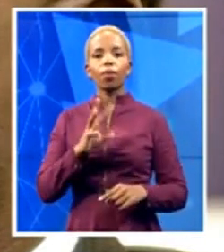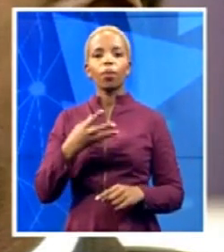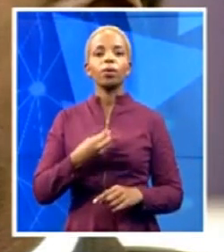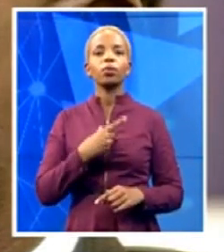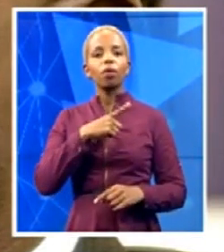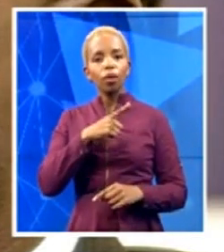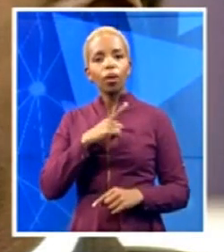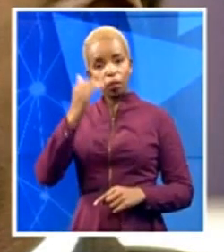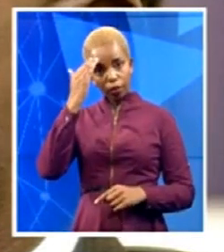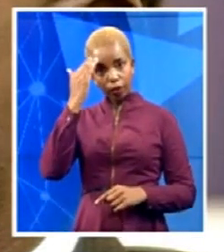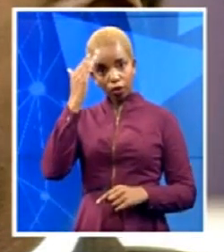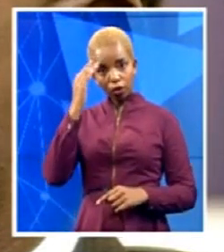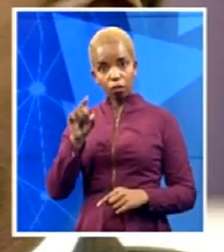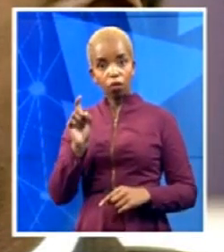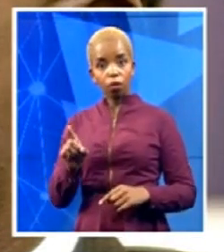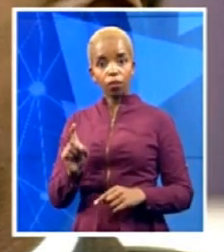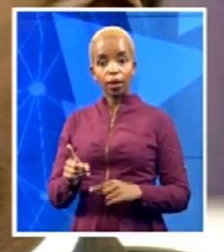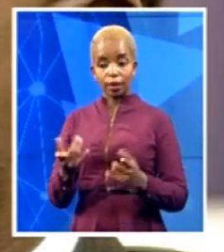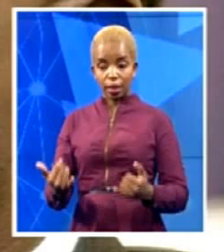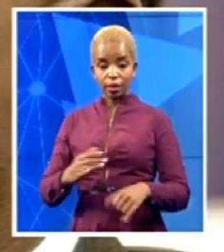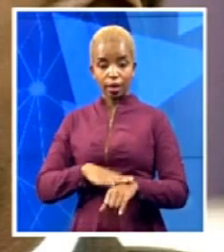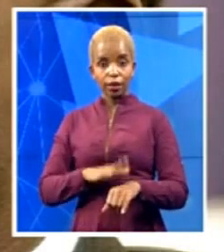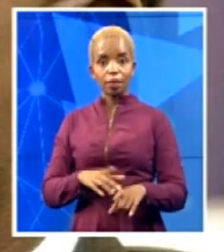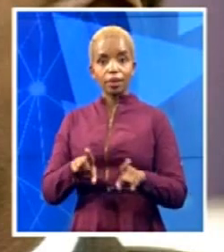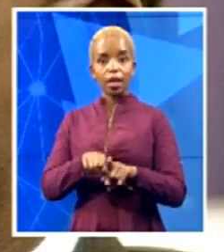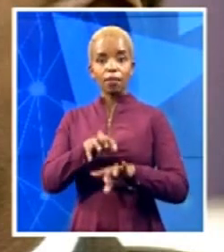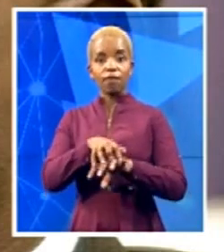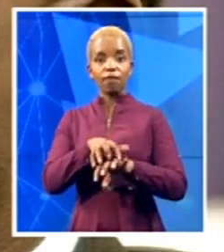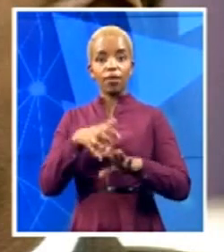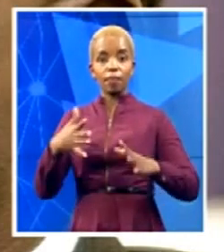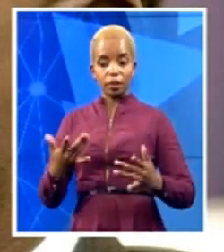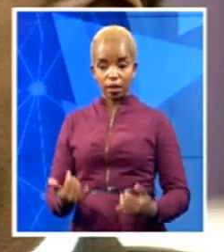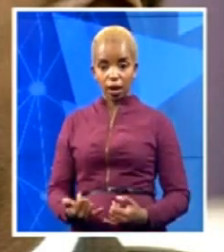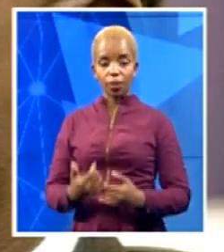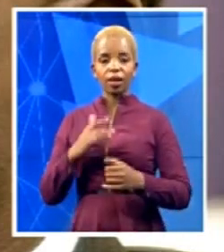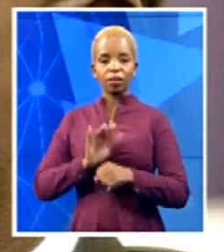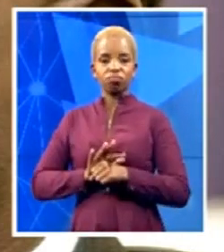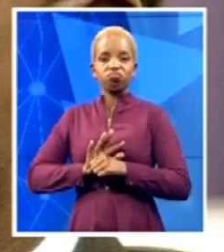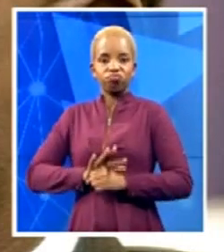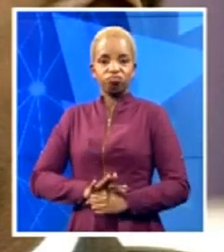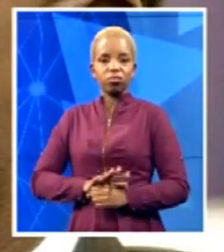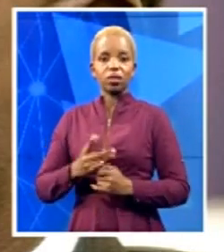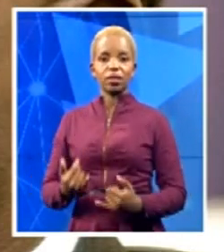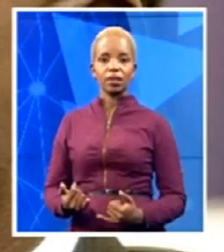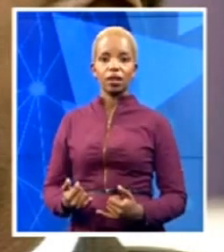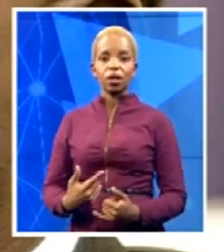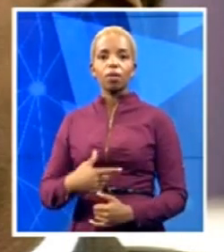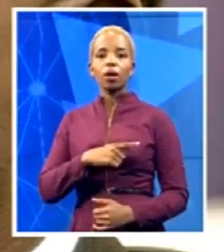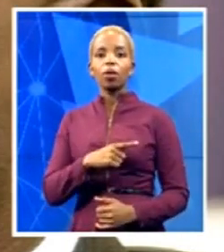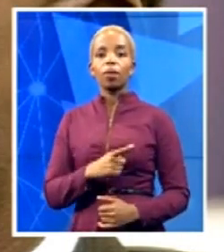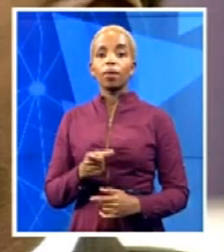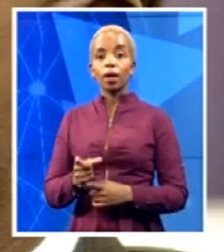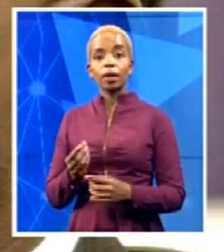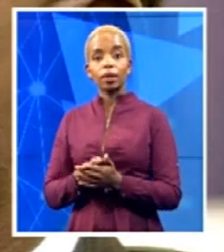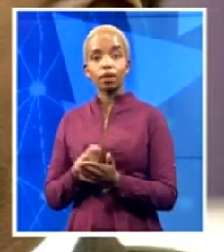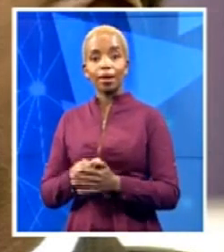time. Because, if you look at the fast food industry in respect of its contribution to the agri-economy, they contribute between